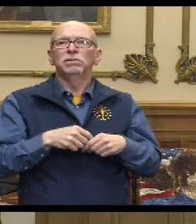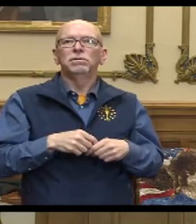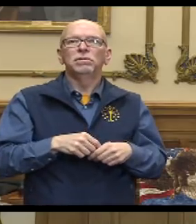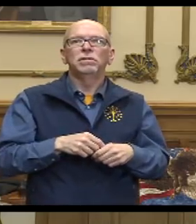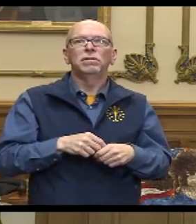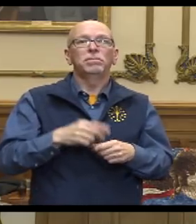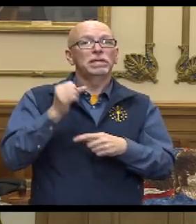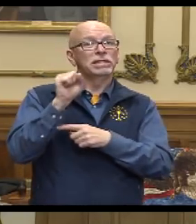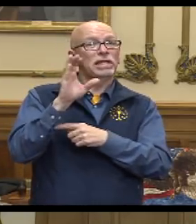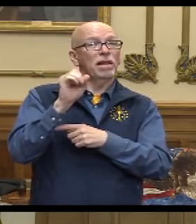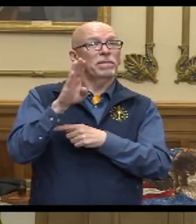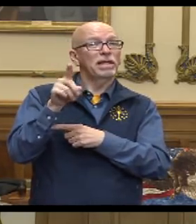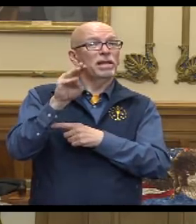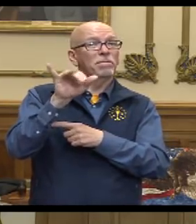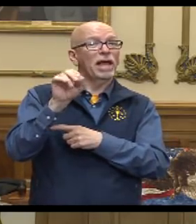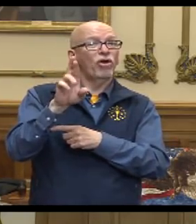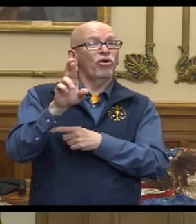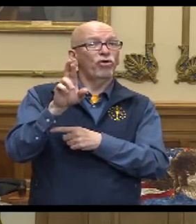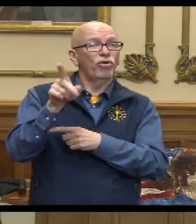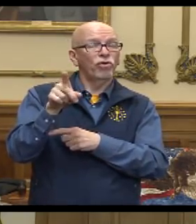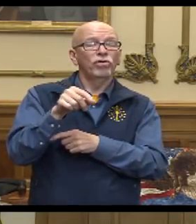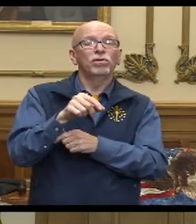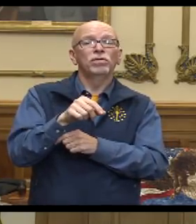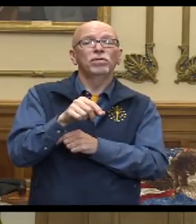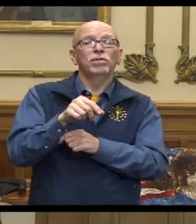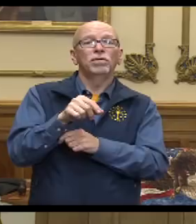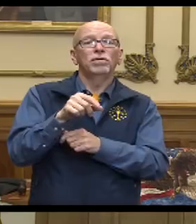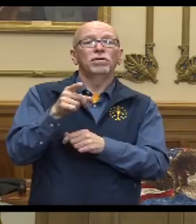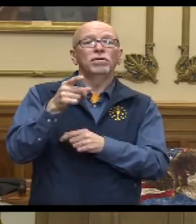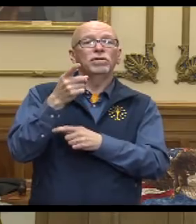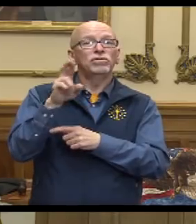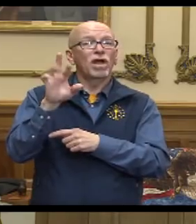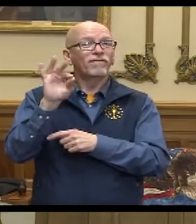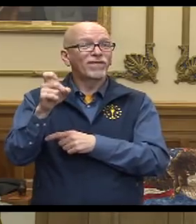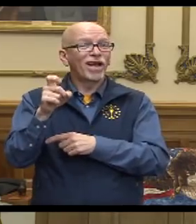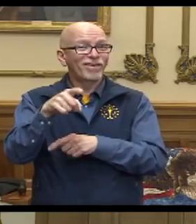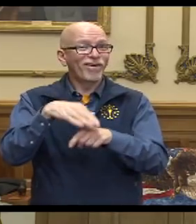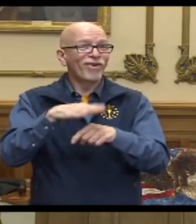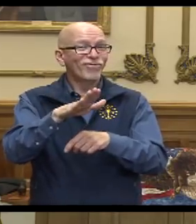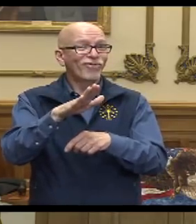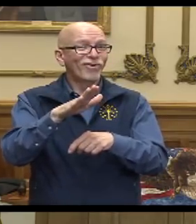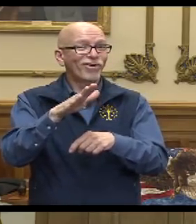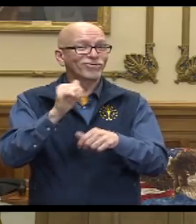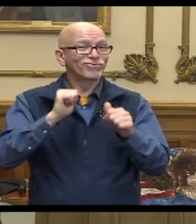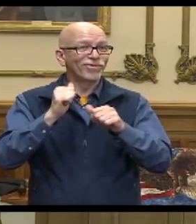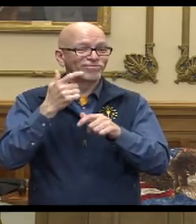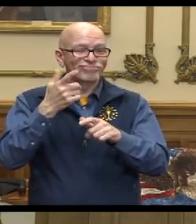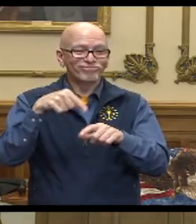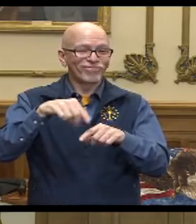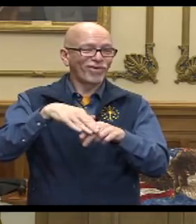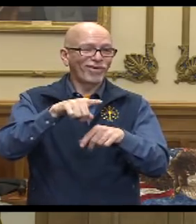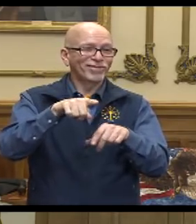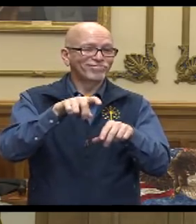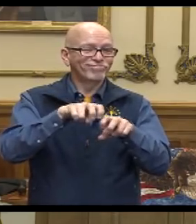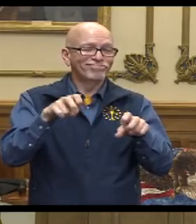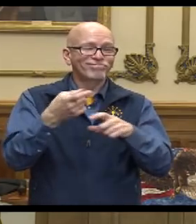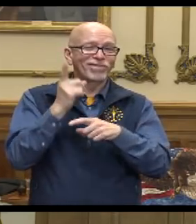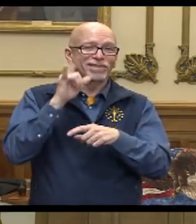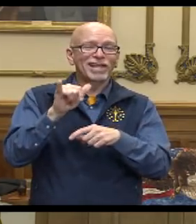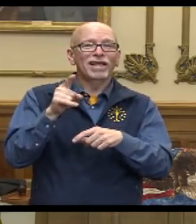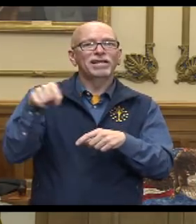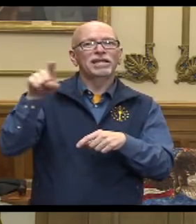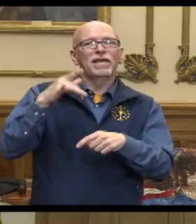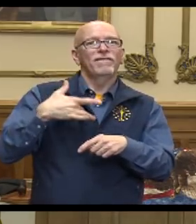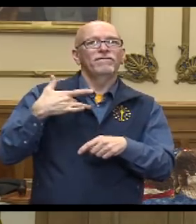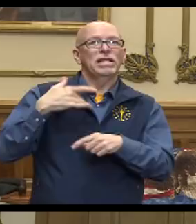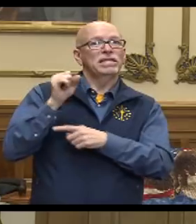because South Bend's mayor, James Mueller, and Dr. Fox, who you had on your panel here the other day, feel that they're not